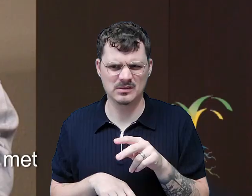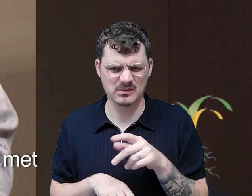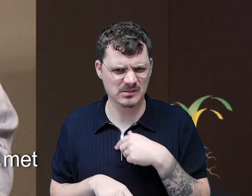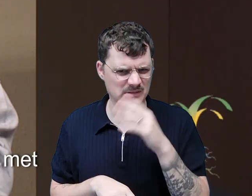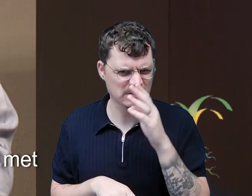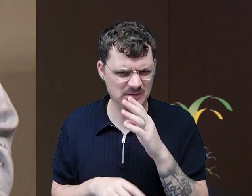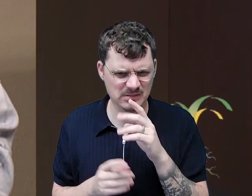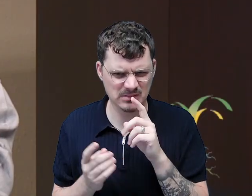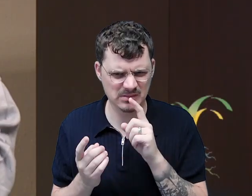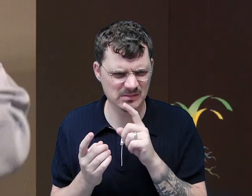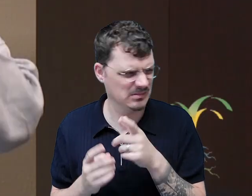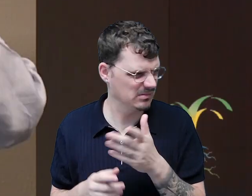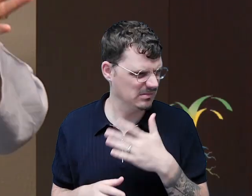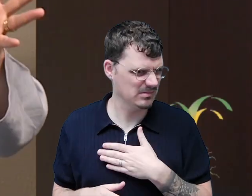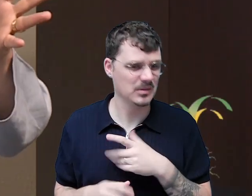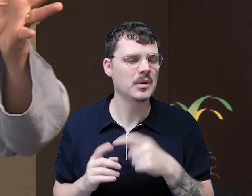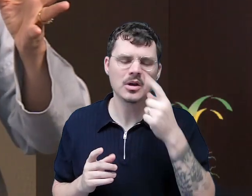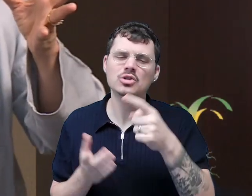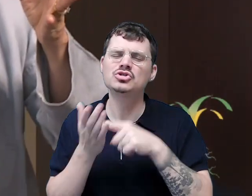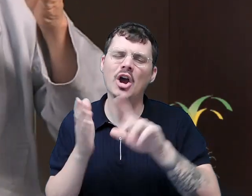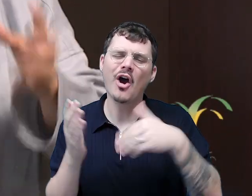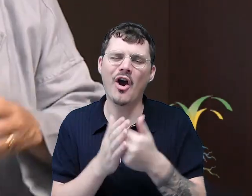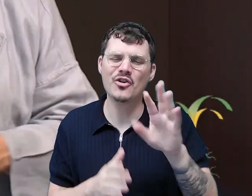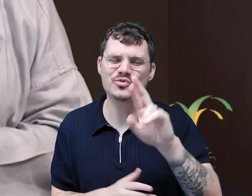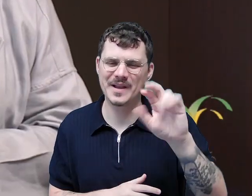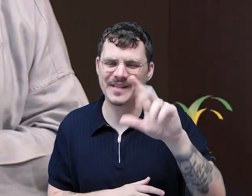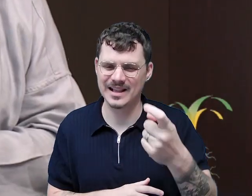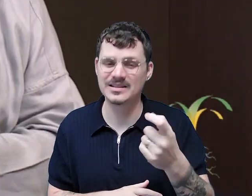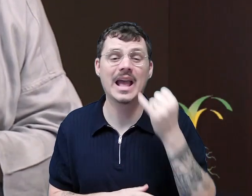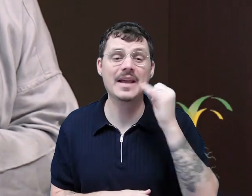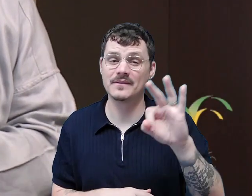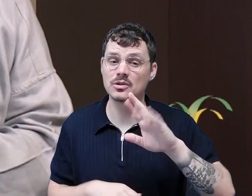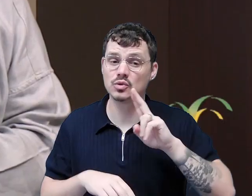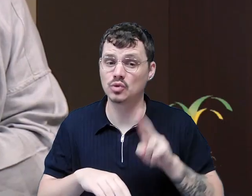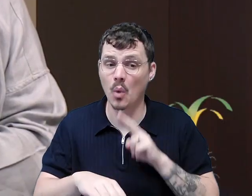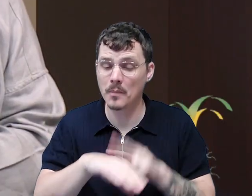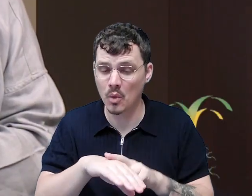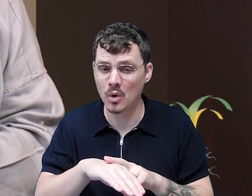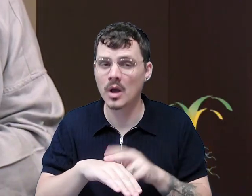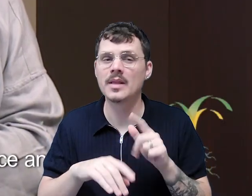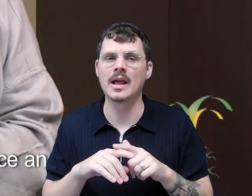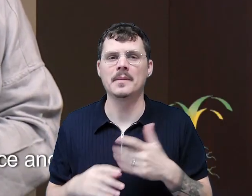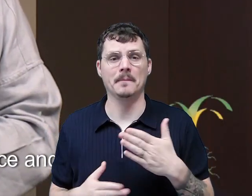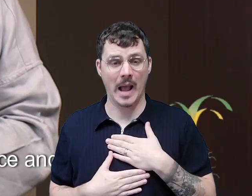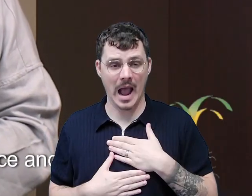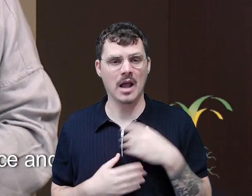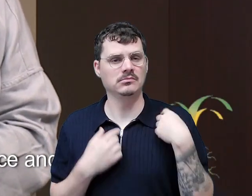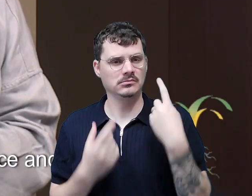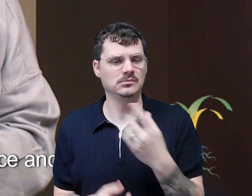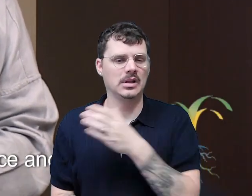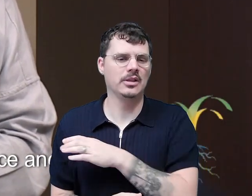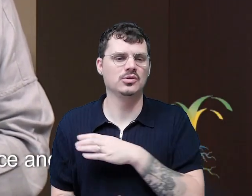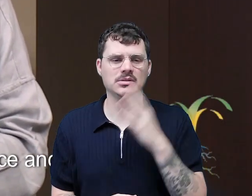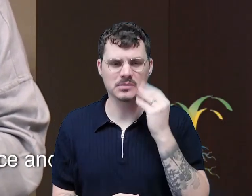like any shrink I ever met before. I'm kidding. So check all the reflexes. If they're normal, then it's been